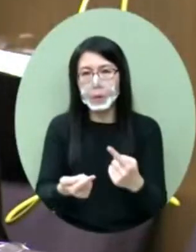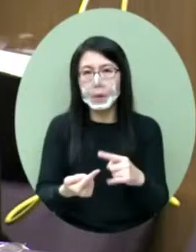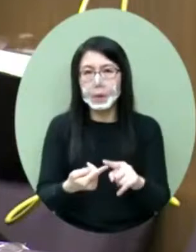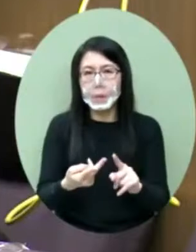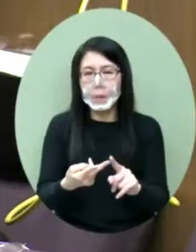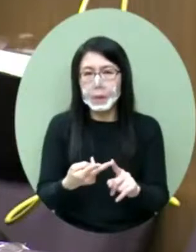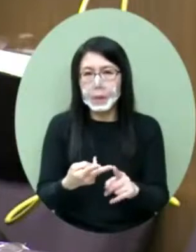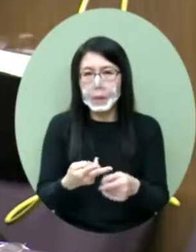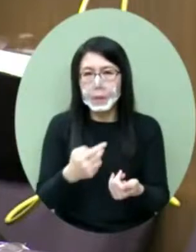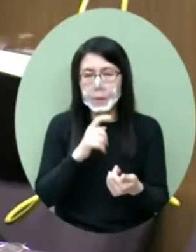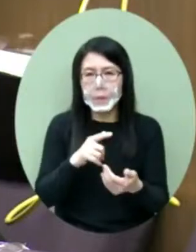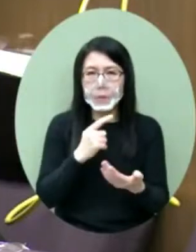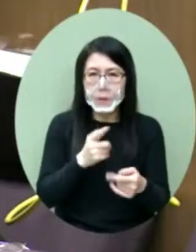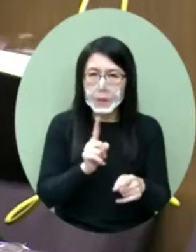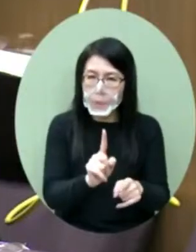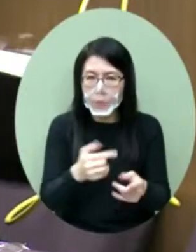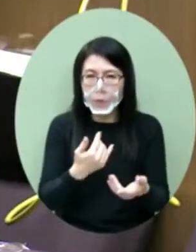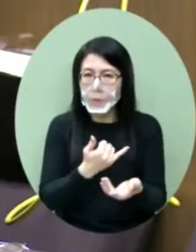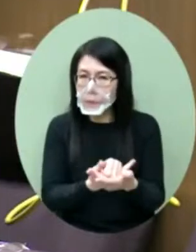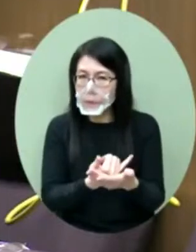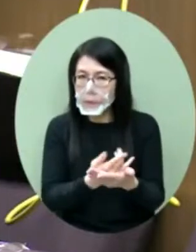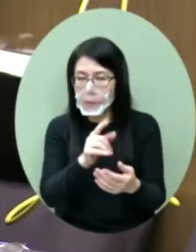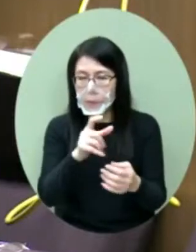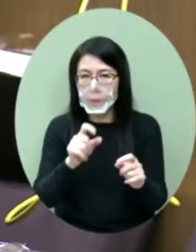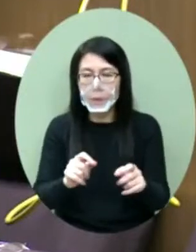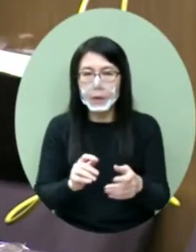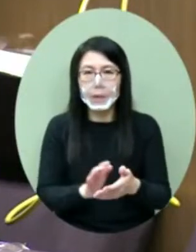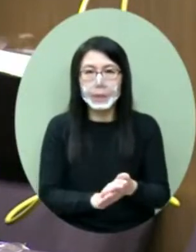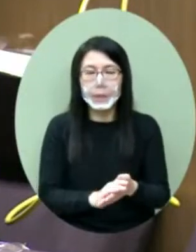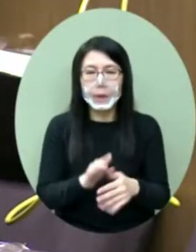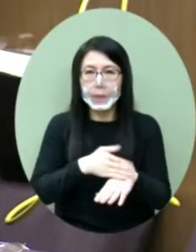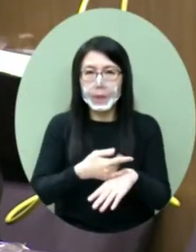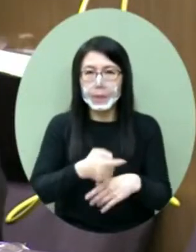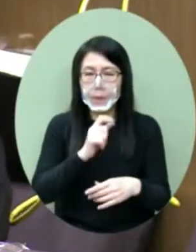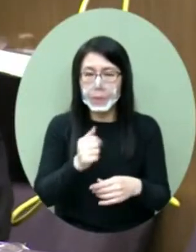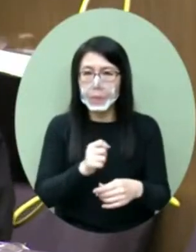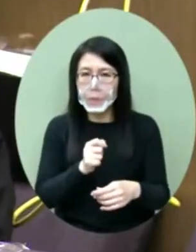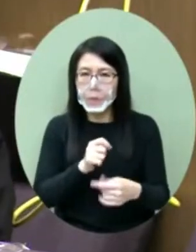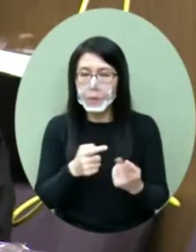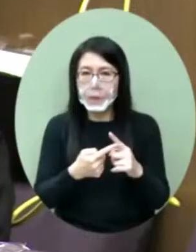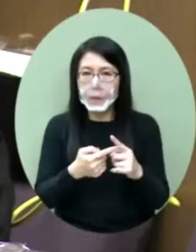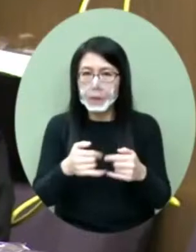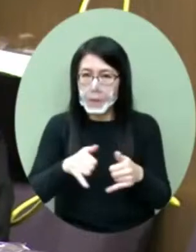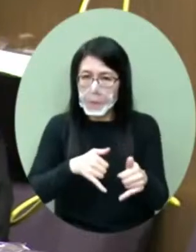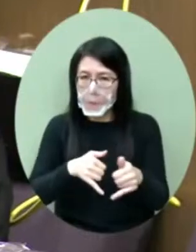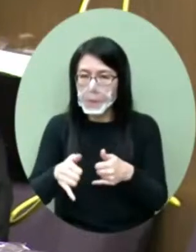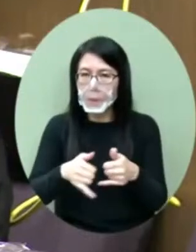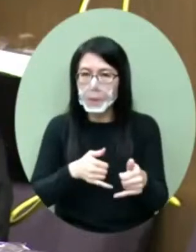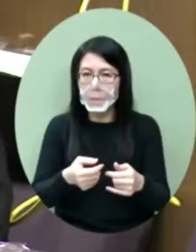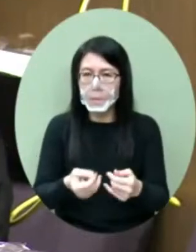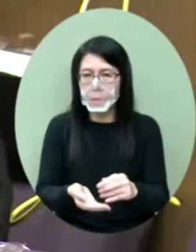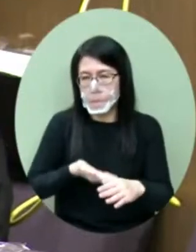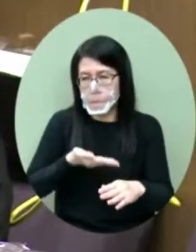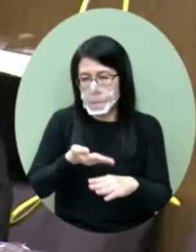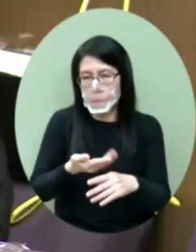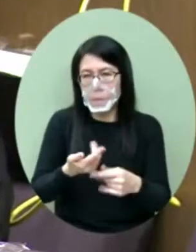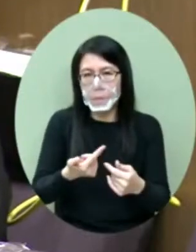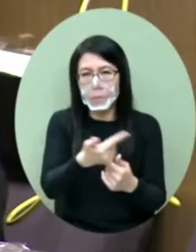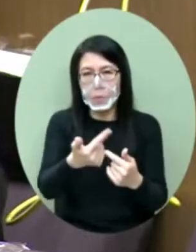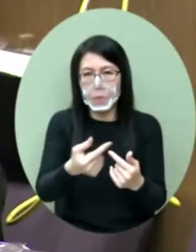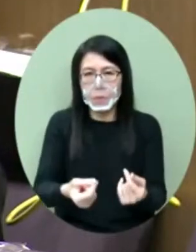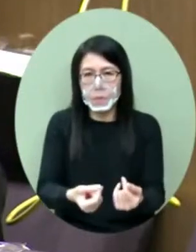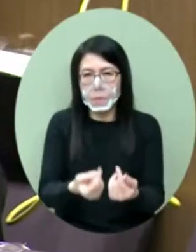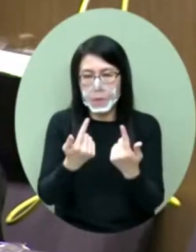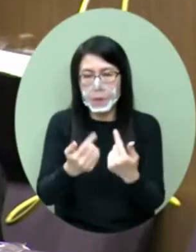date, as well as whether they die with or die of COVID? Someone mentioned about an